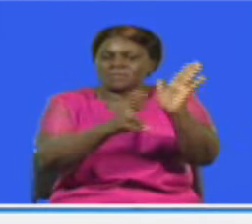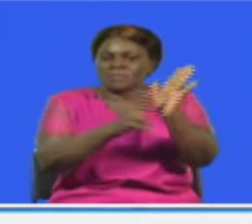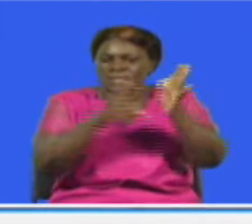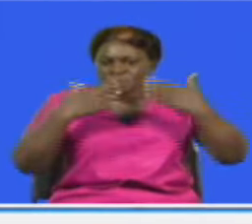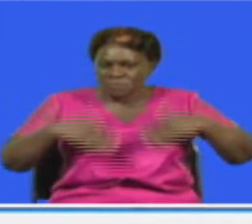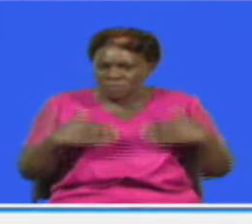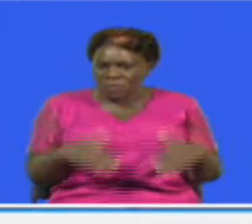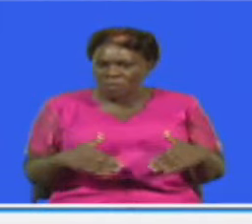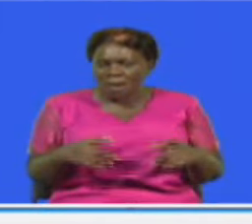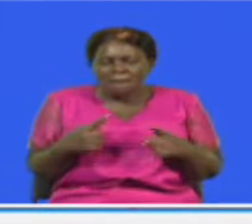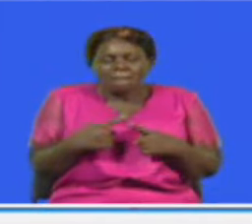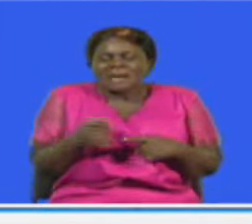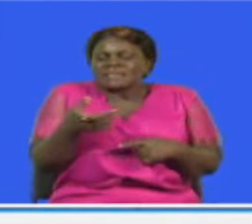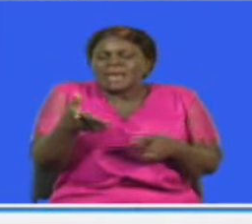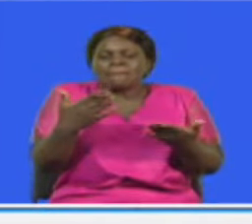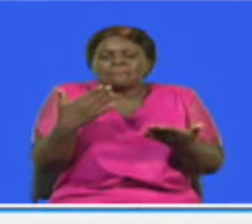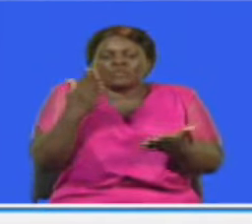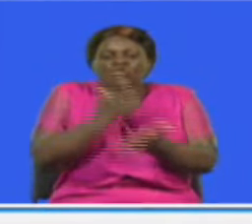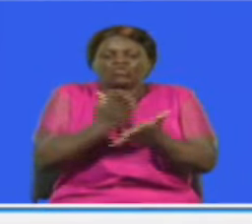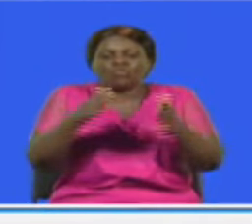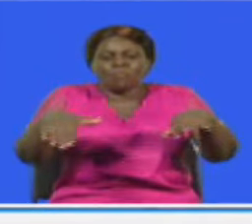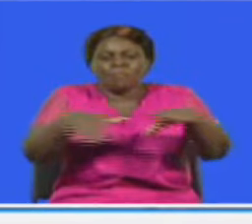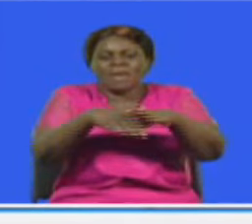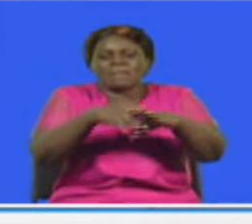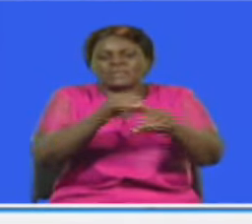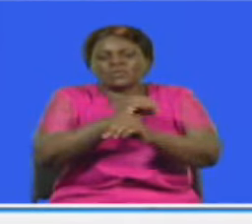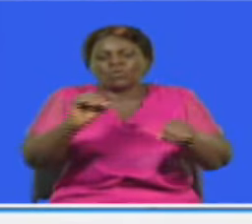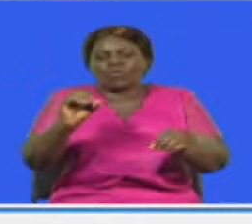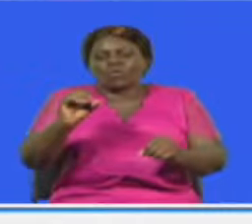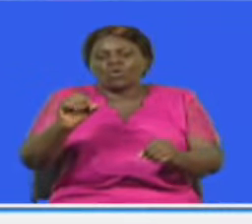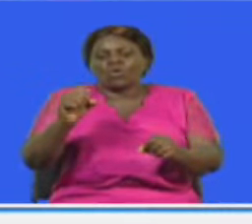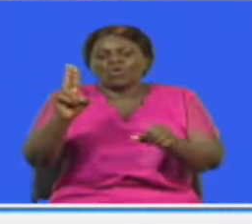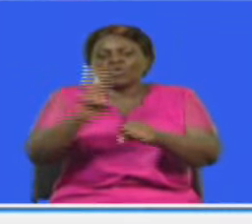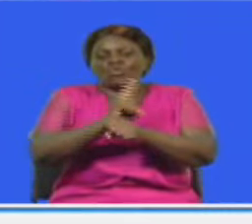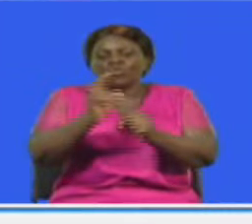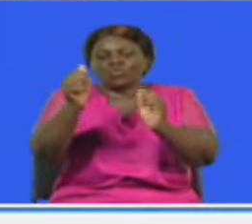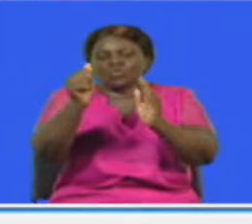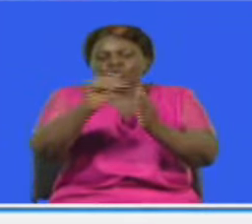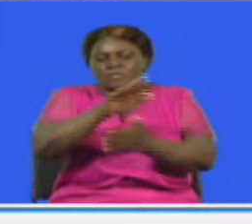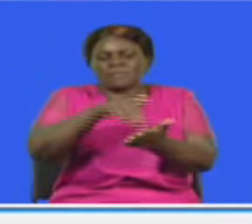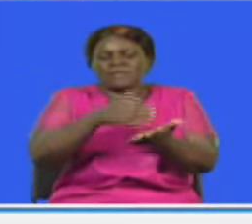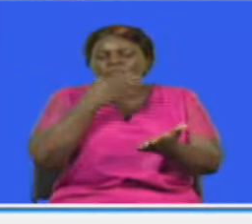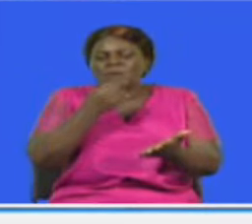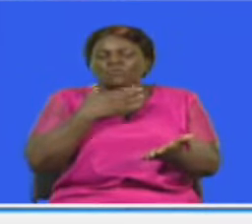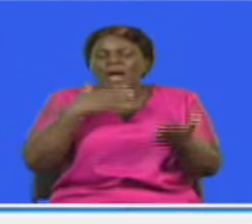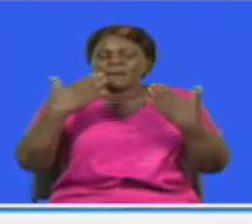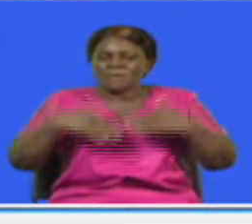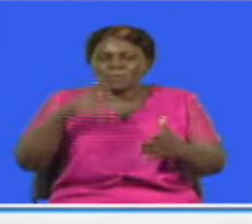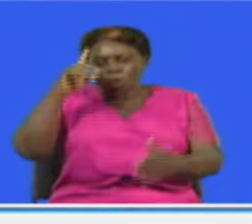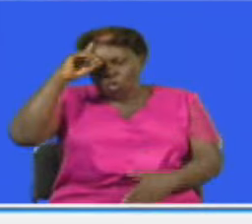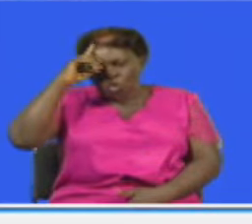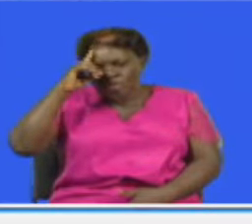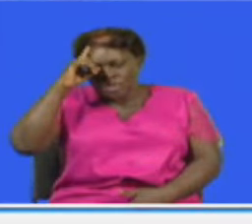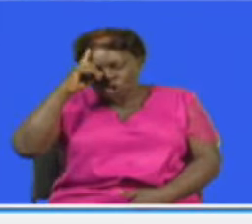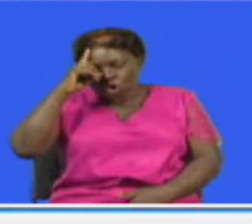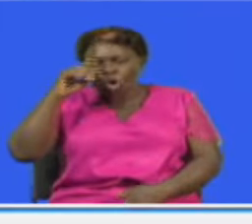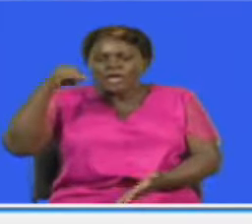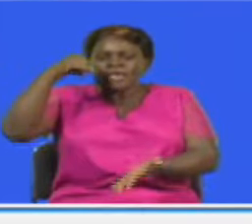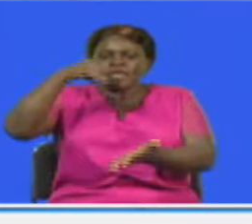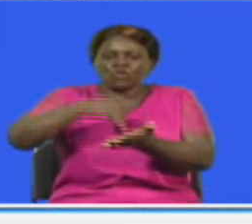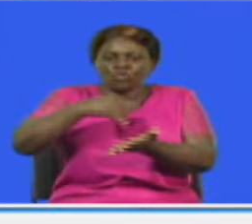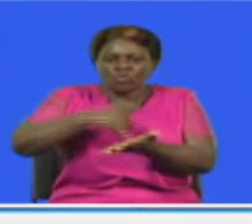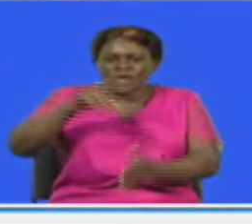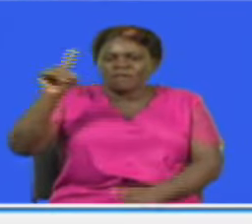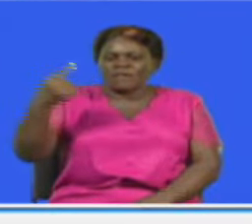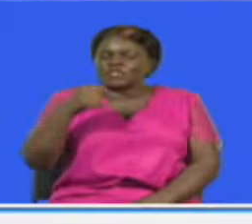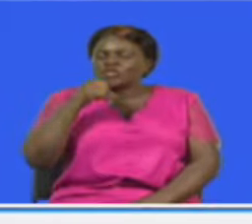people of Ikolomani, and yet they are not the real people there. Shanta is using brokers. We want the people of Ikolomani to be on board